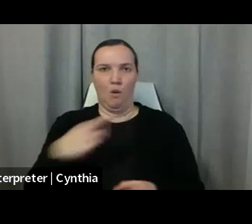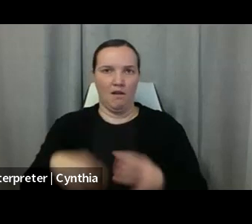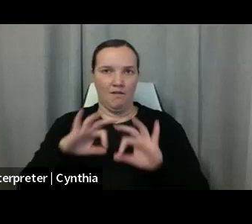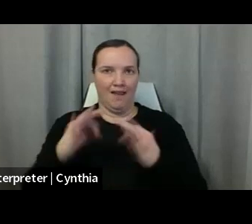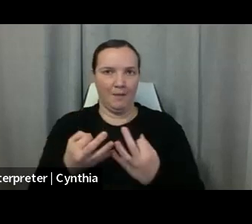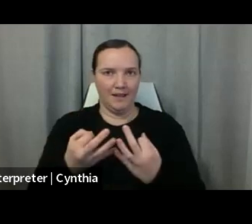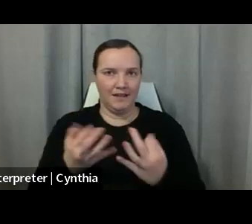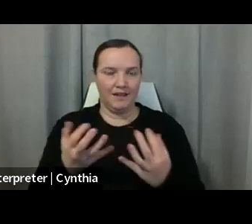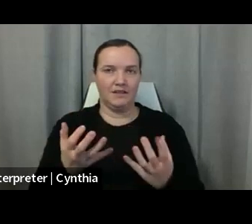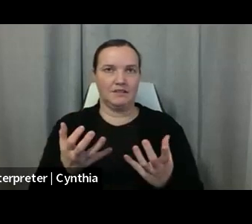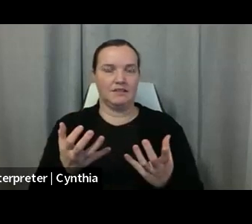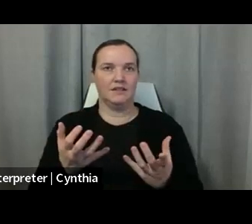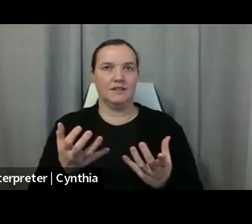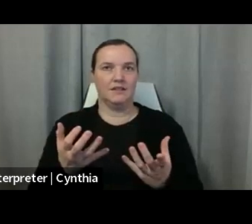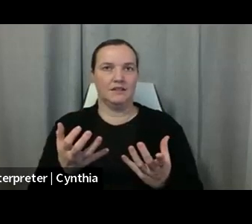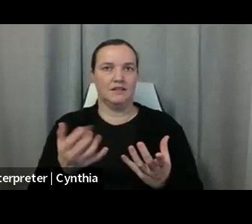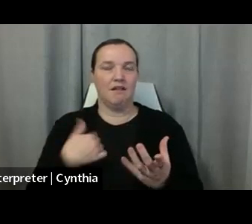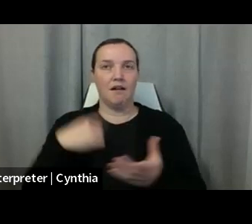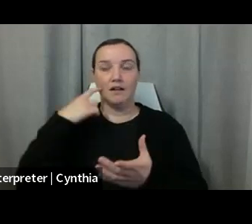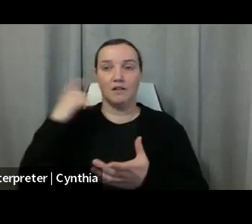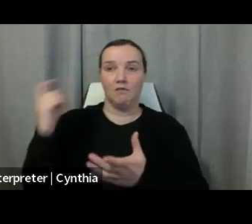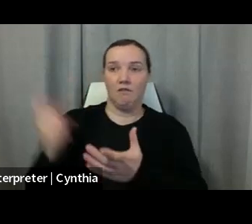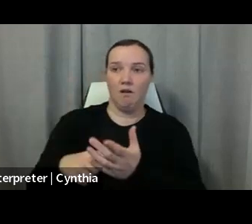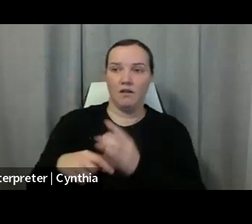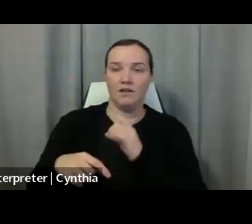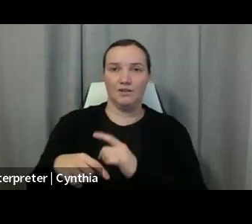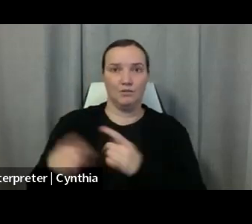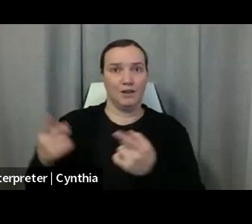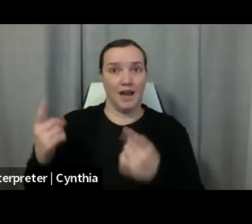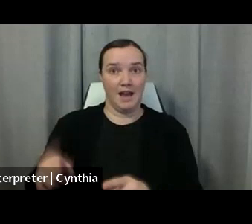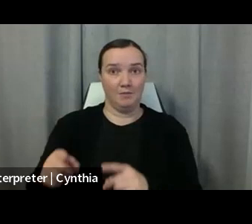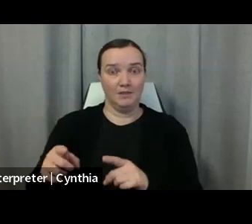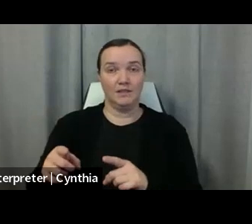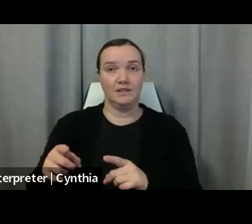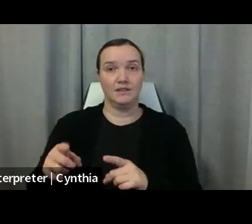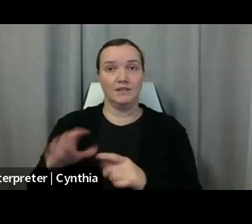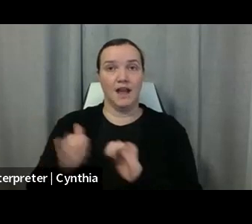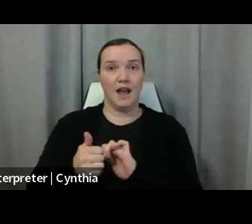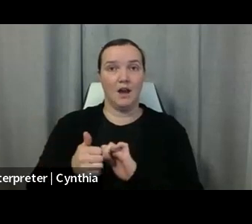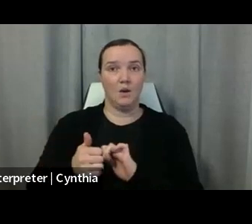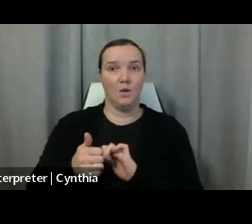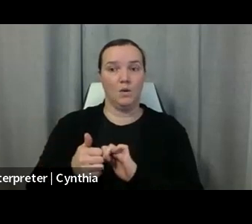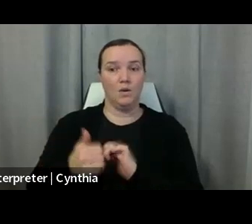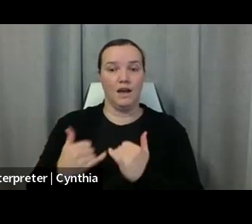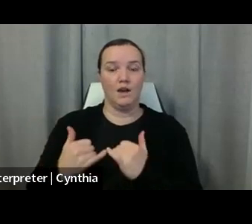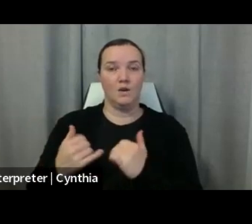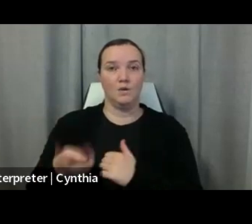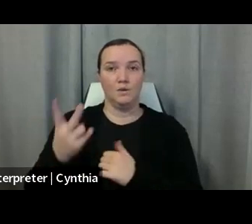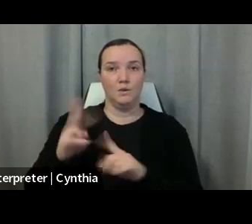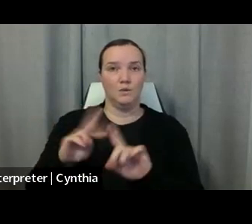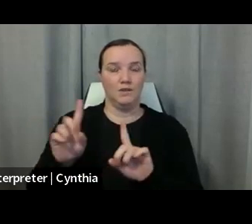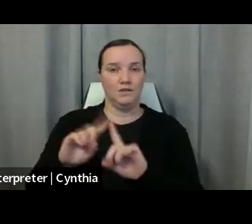would, like, I would acknowledge what is happening and how, like, there will be two different